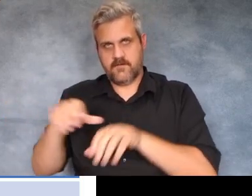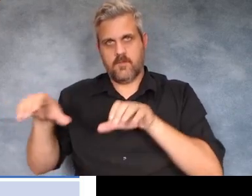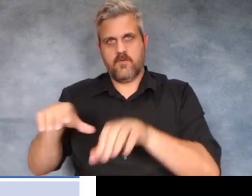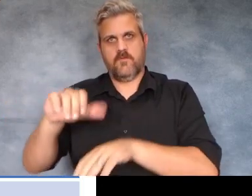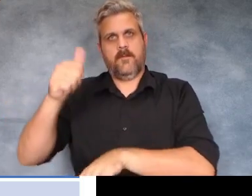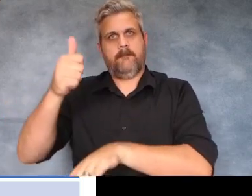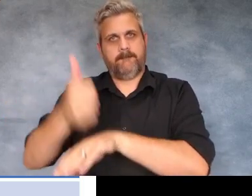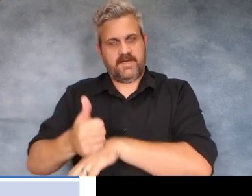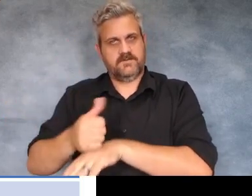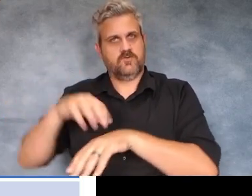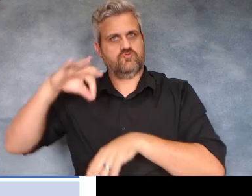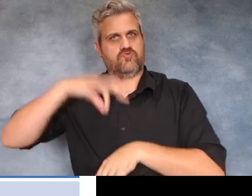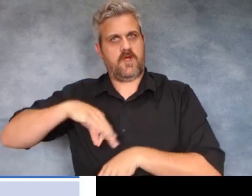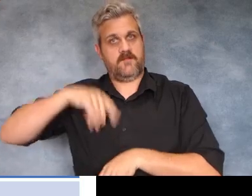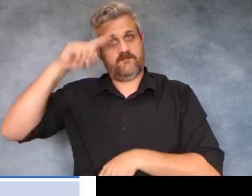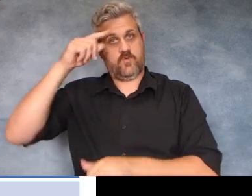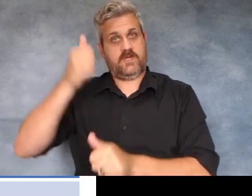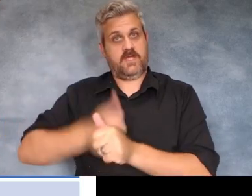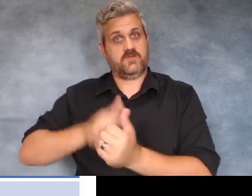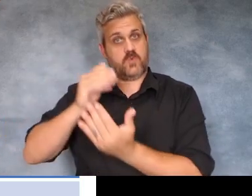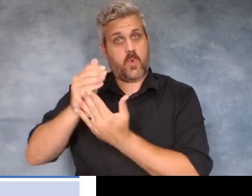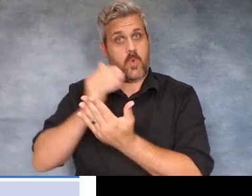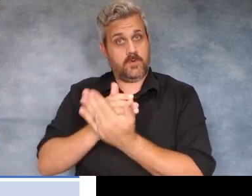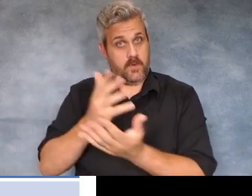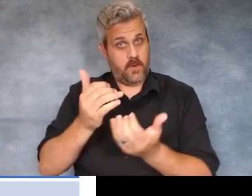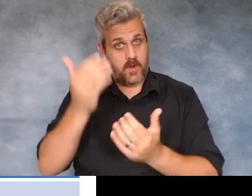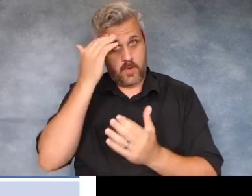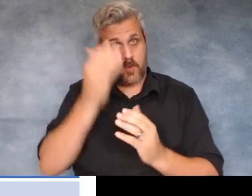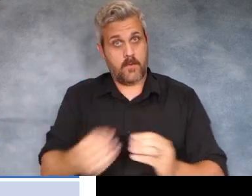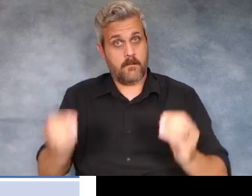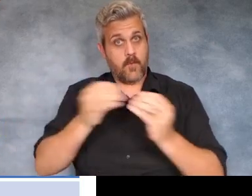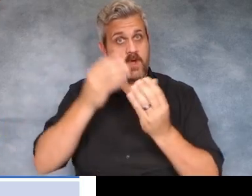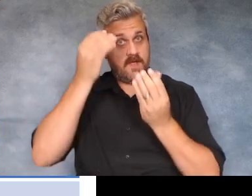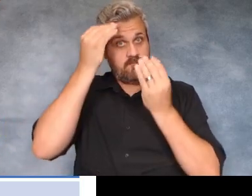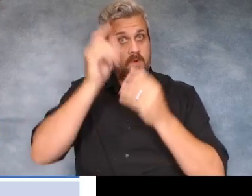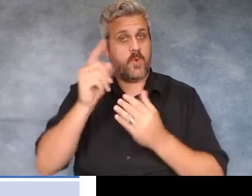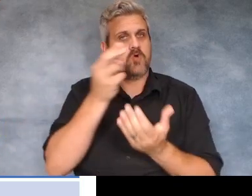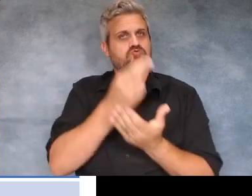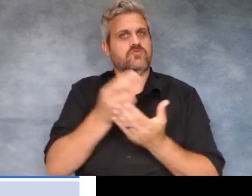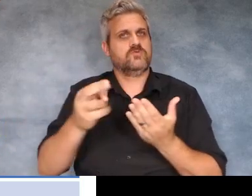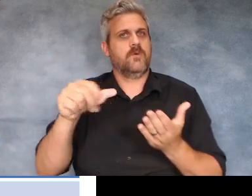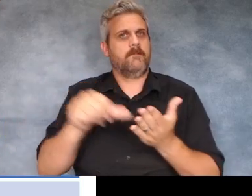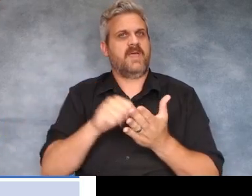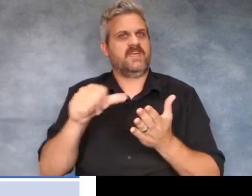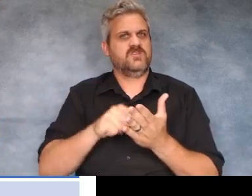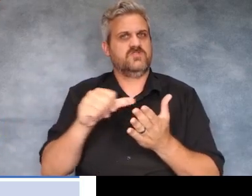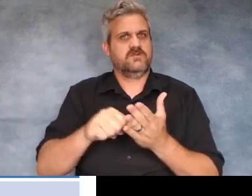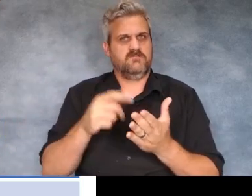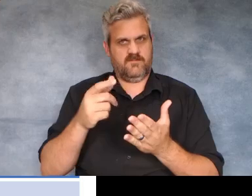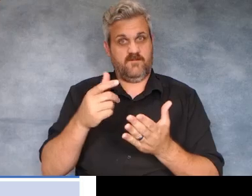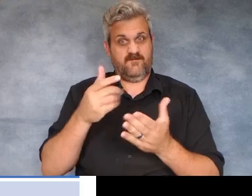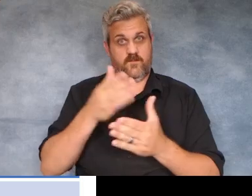course. More information on the type of credits are included on the resources page at the end of this module.